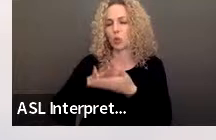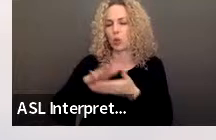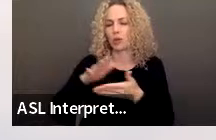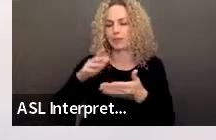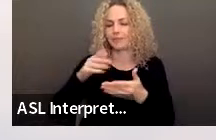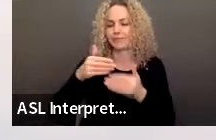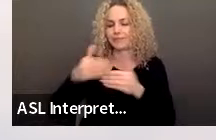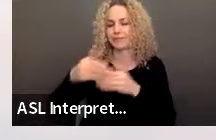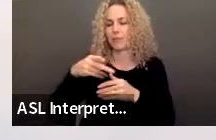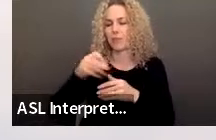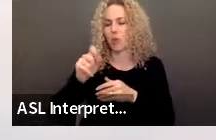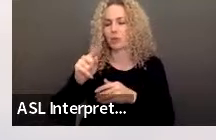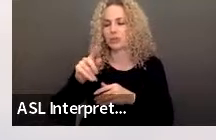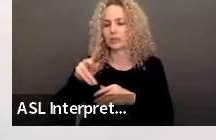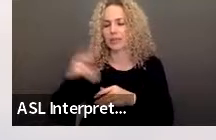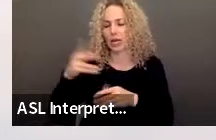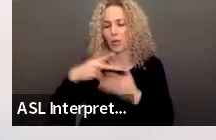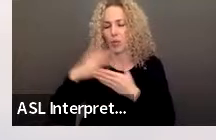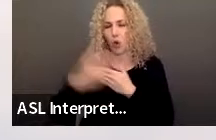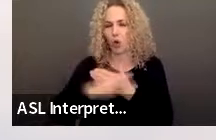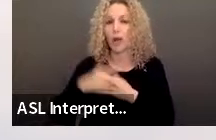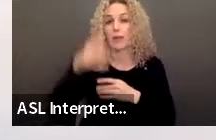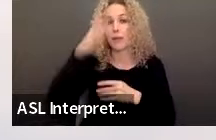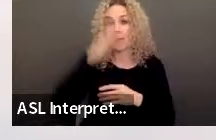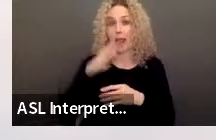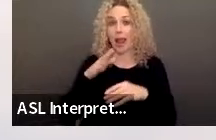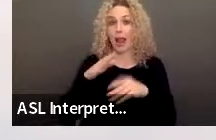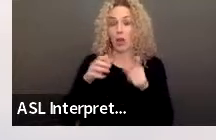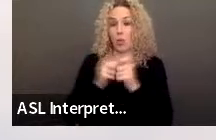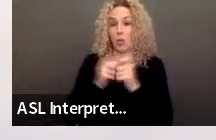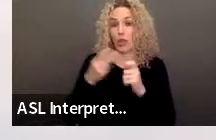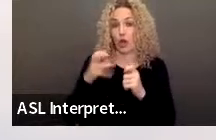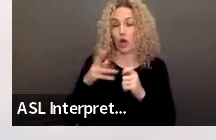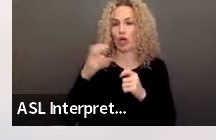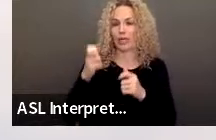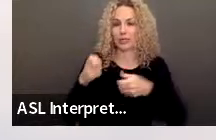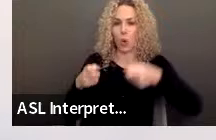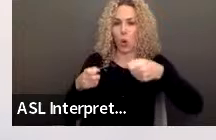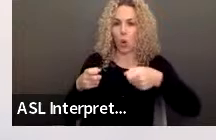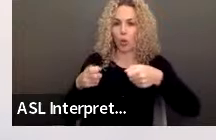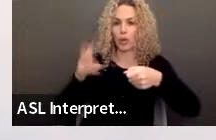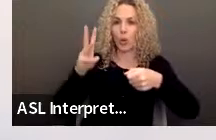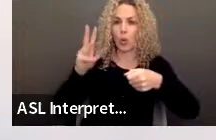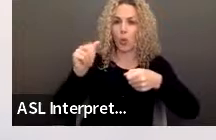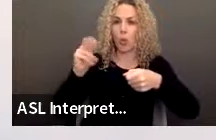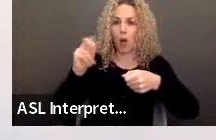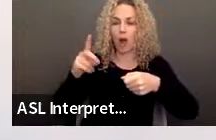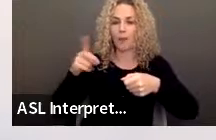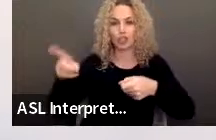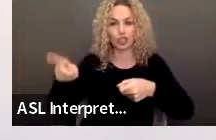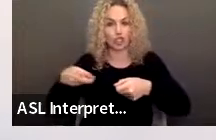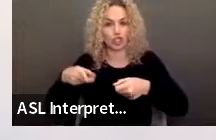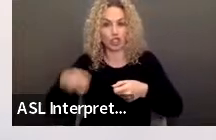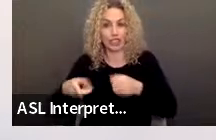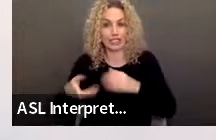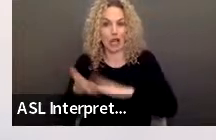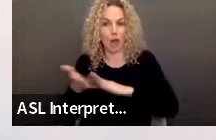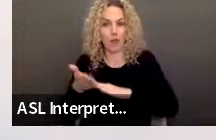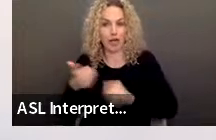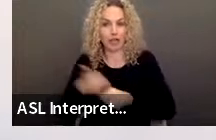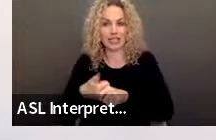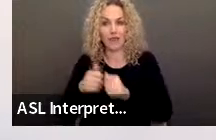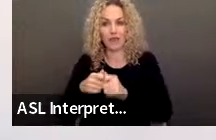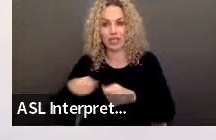OT, who is the gentleman pictured on the left with her. He's holding the watering wand, but she's operating it with a